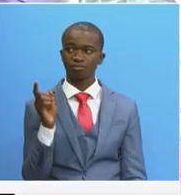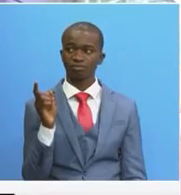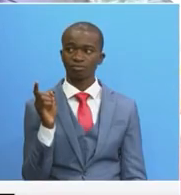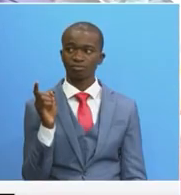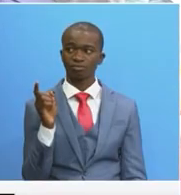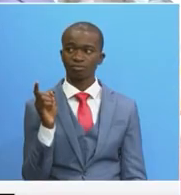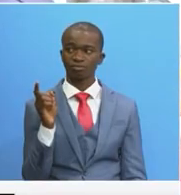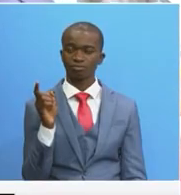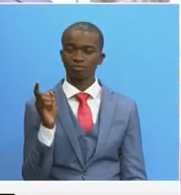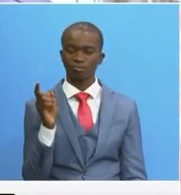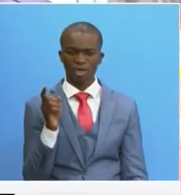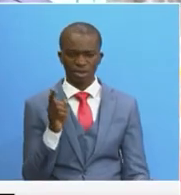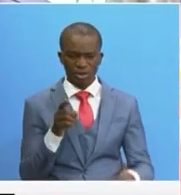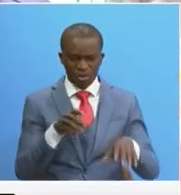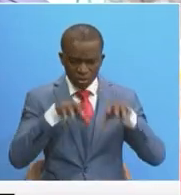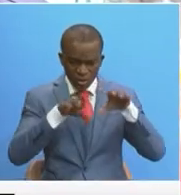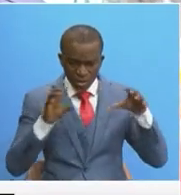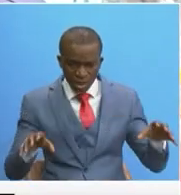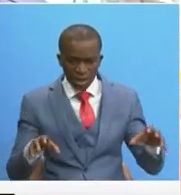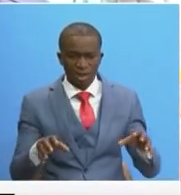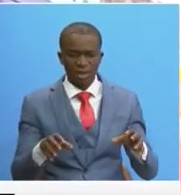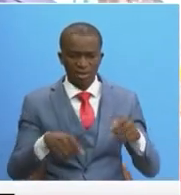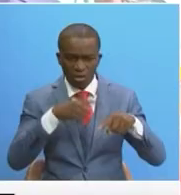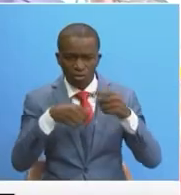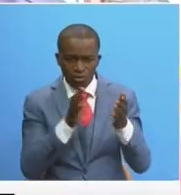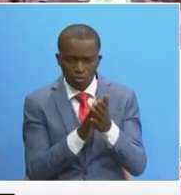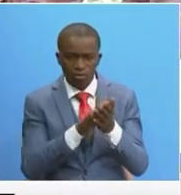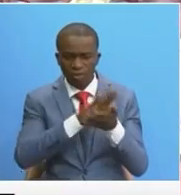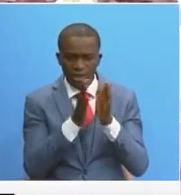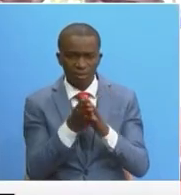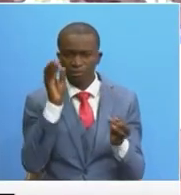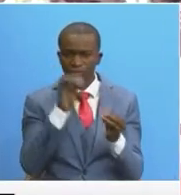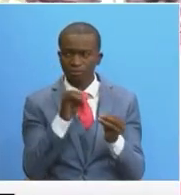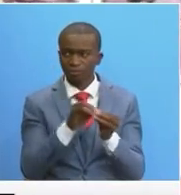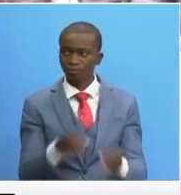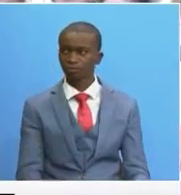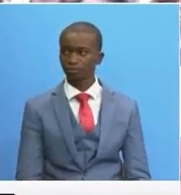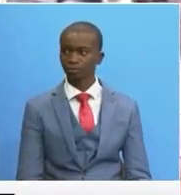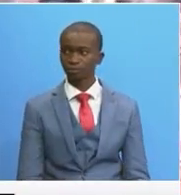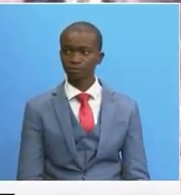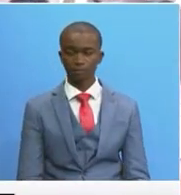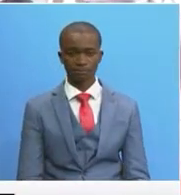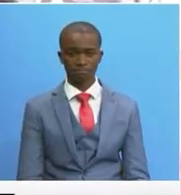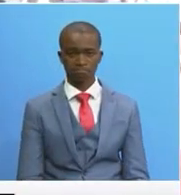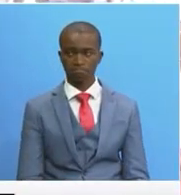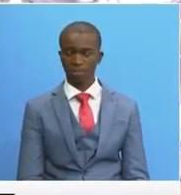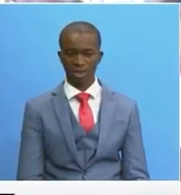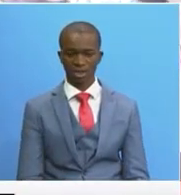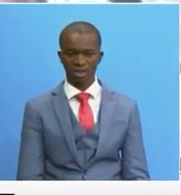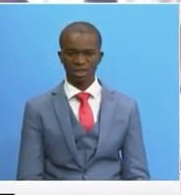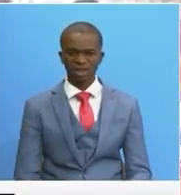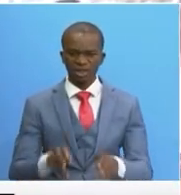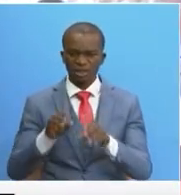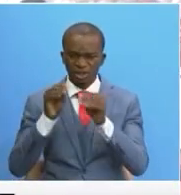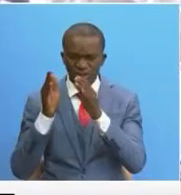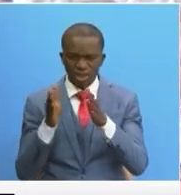manipulates the other effort. We therefore encourage you to continue pushing as a government. Deserving teachers were also awarded in